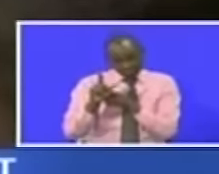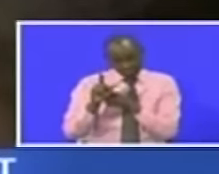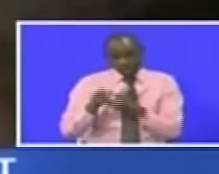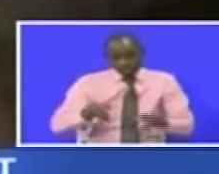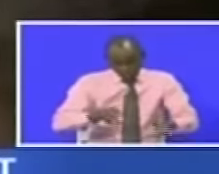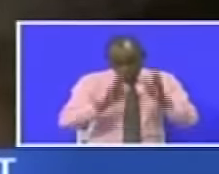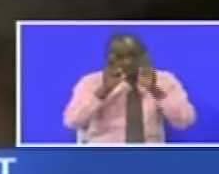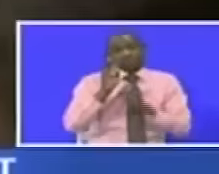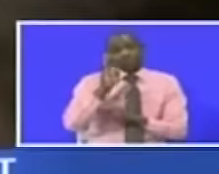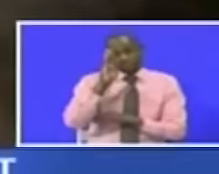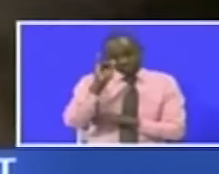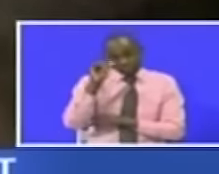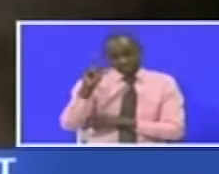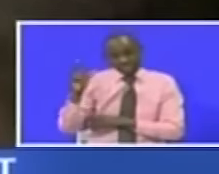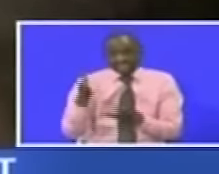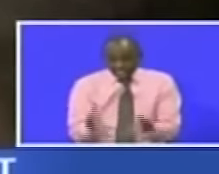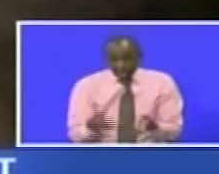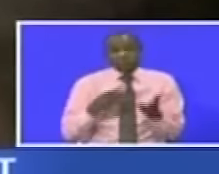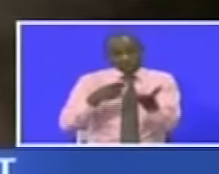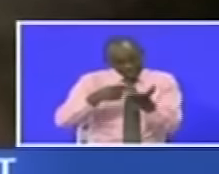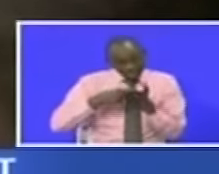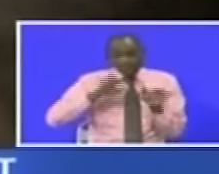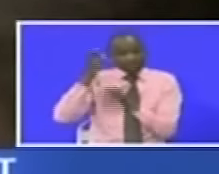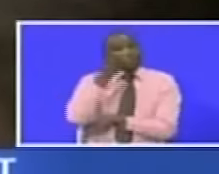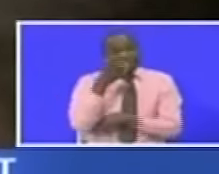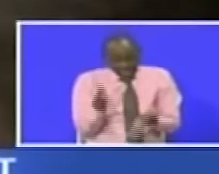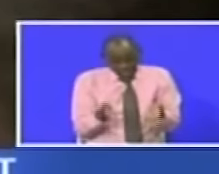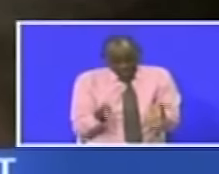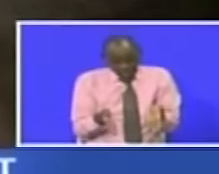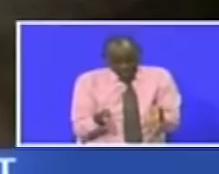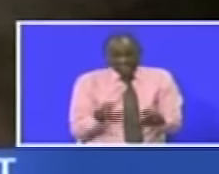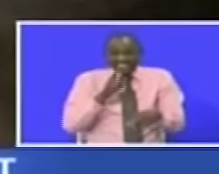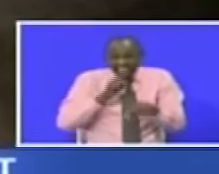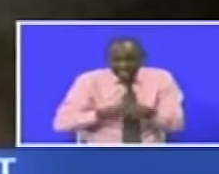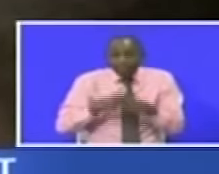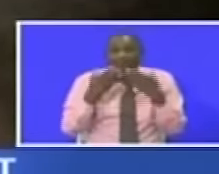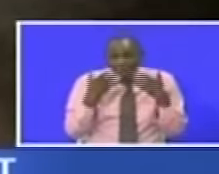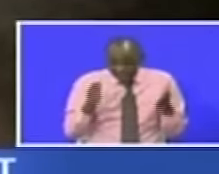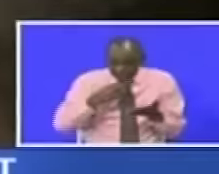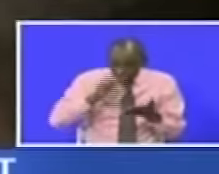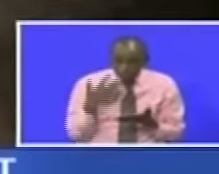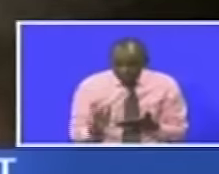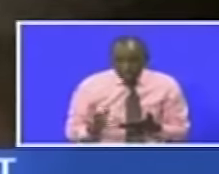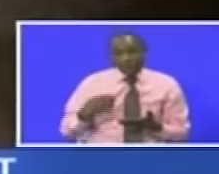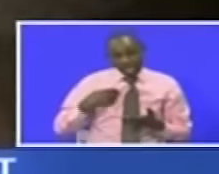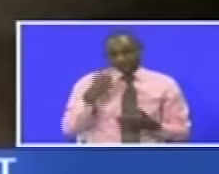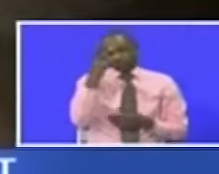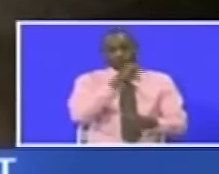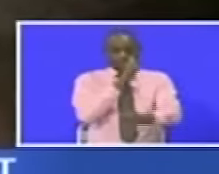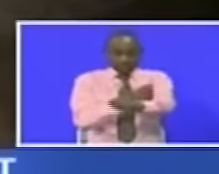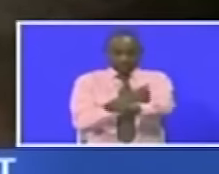Bill, which is now undergoing discussion in Parliament, as soon as this is approved, we expect to have two